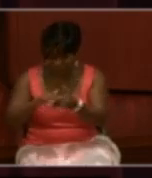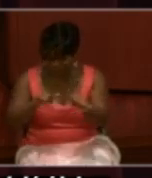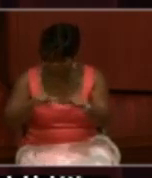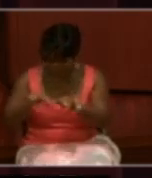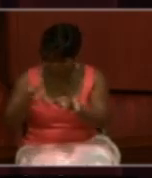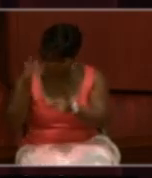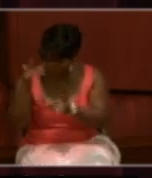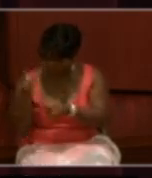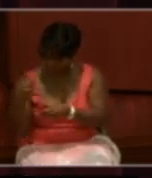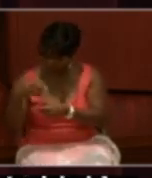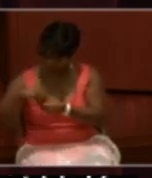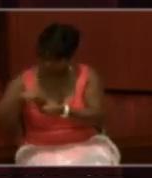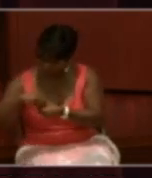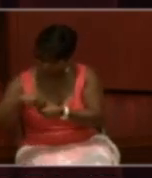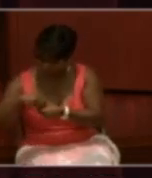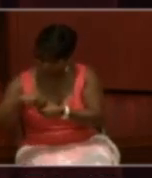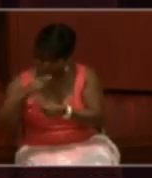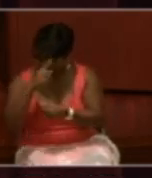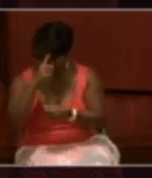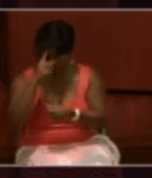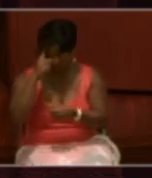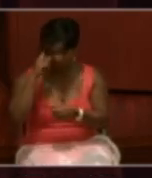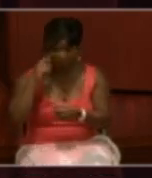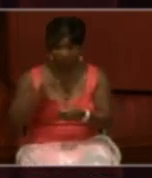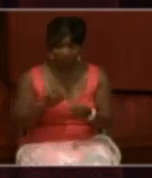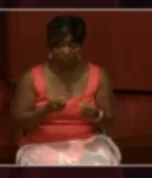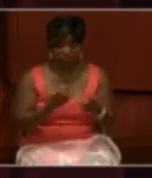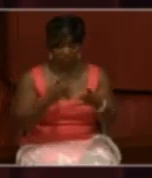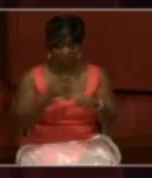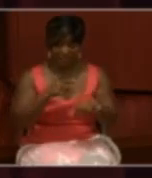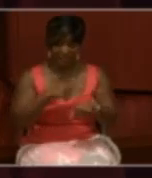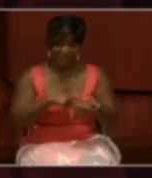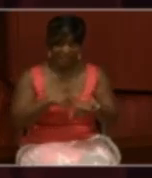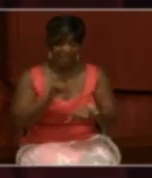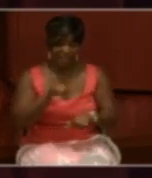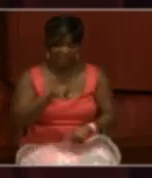it? At this time, oftentimes it's one